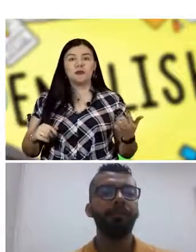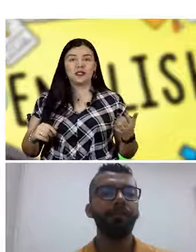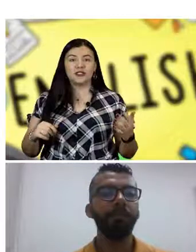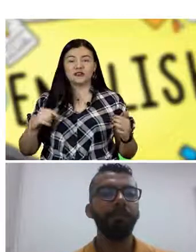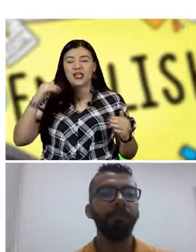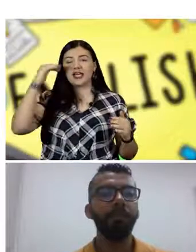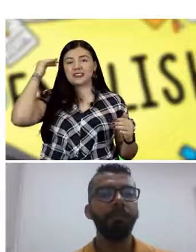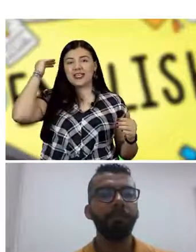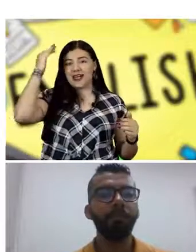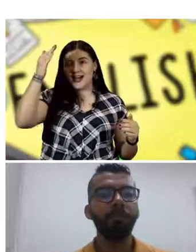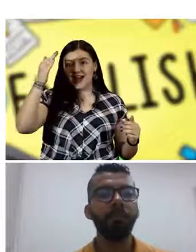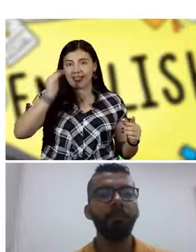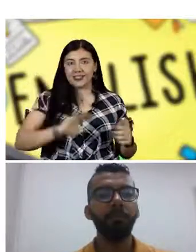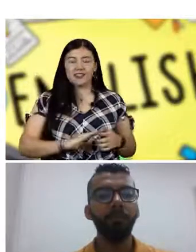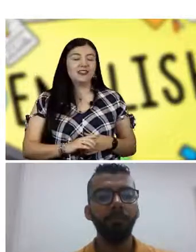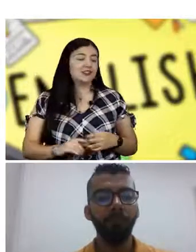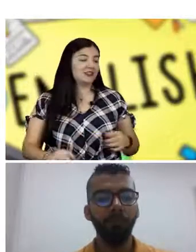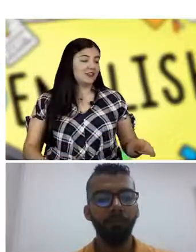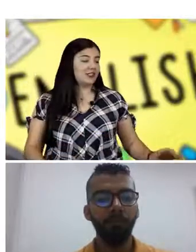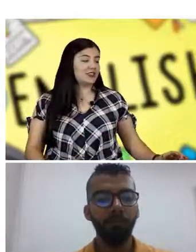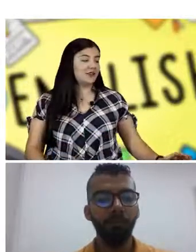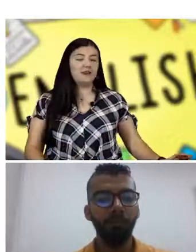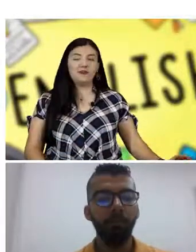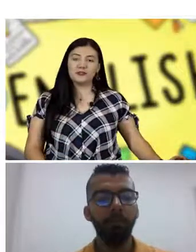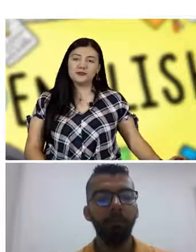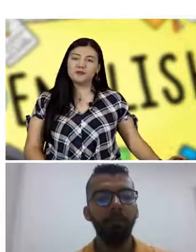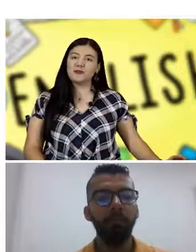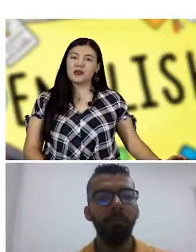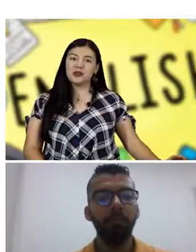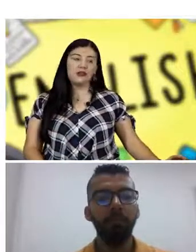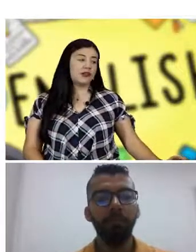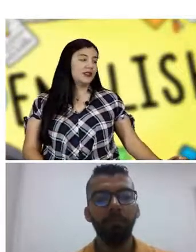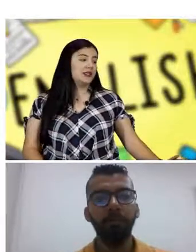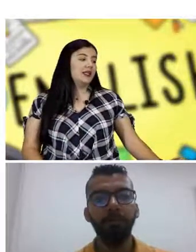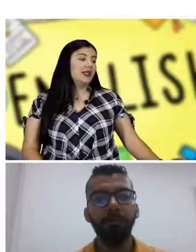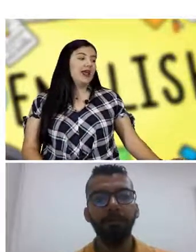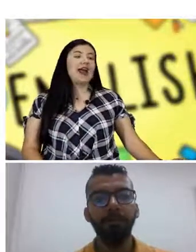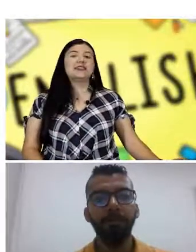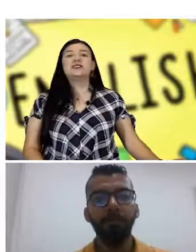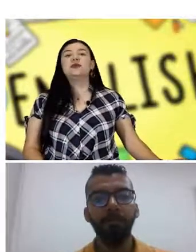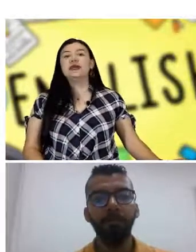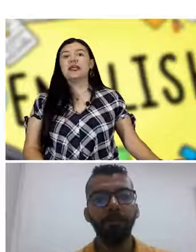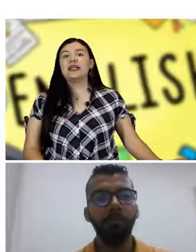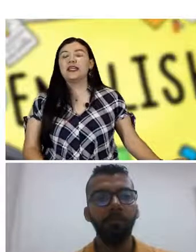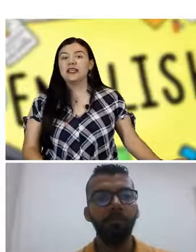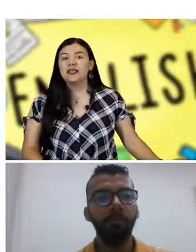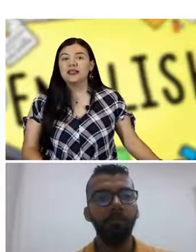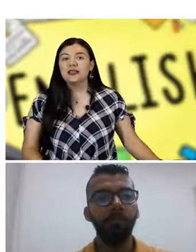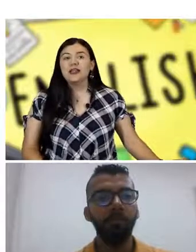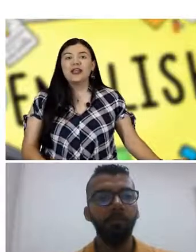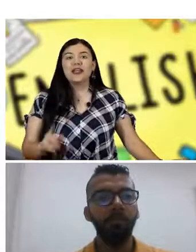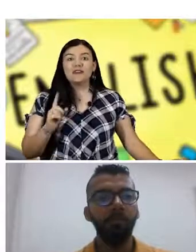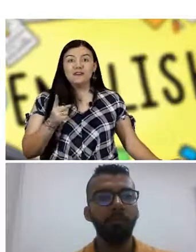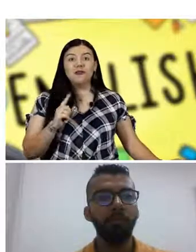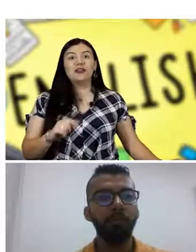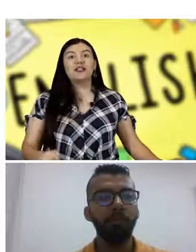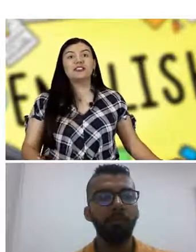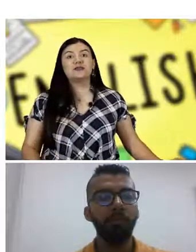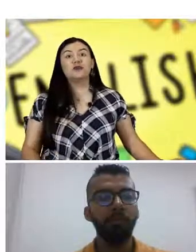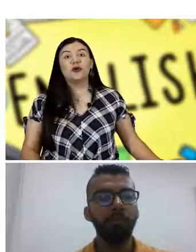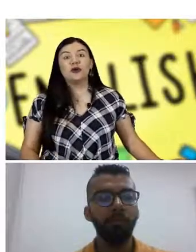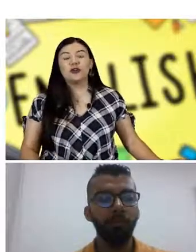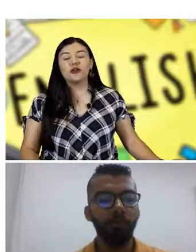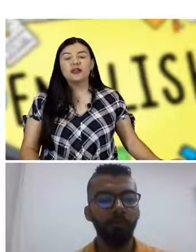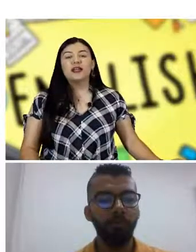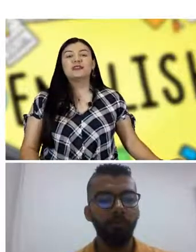our temperature is high. So that is a fever. Good. A stomachache. Careful with